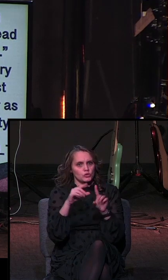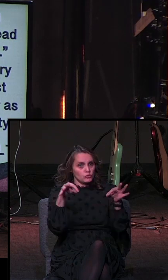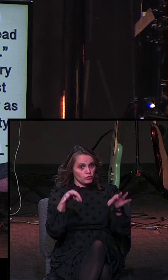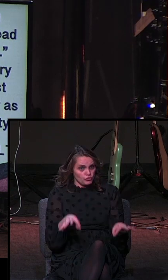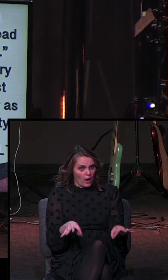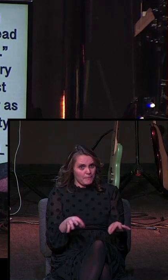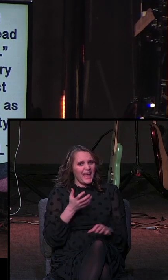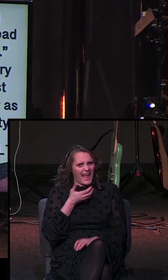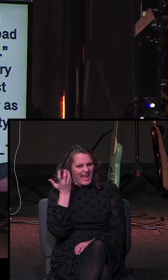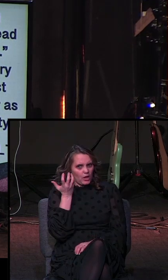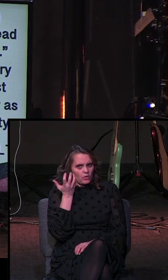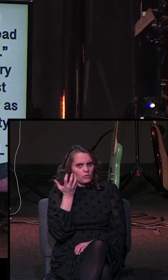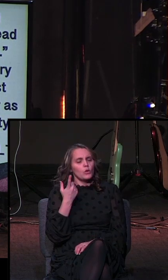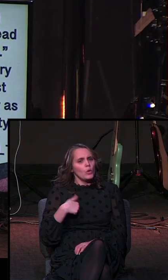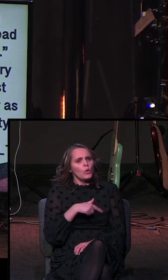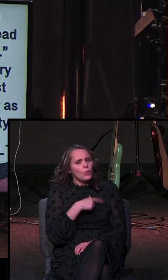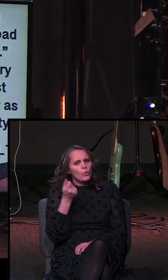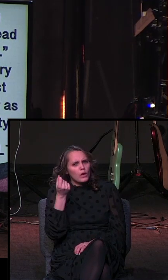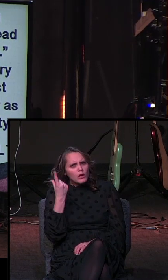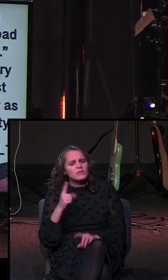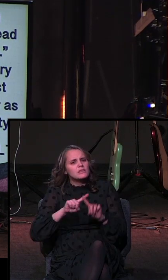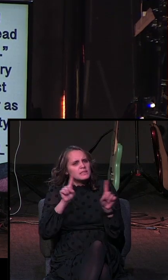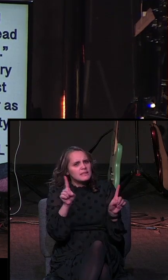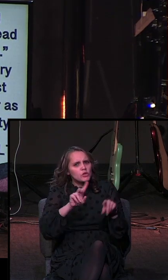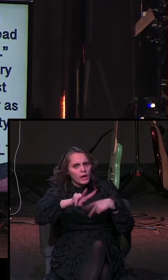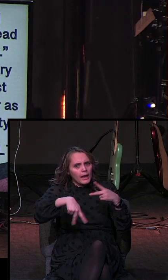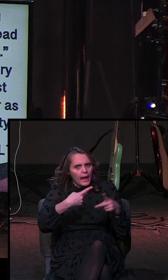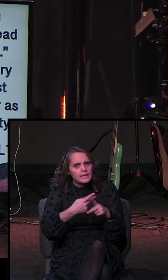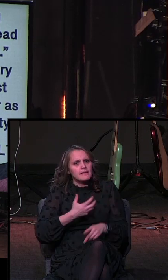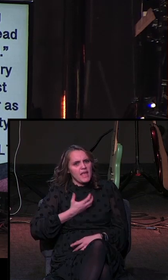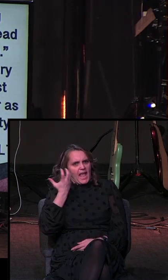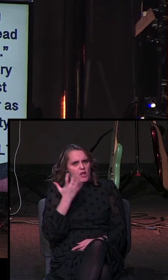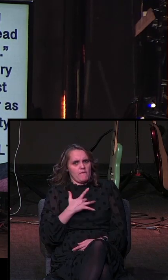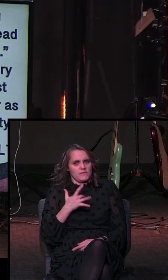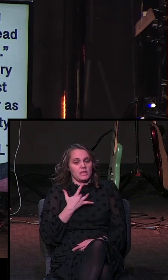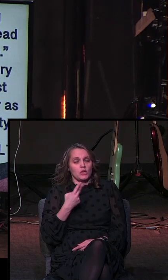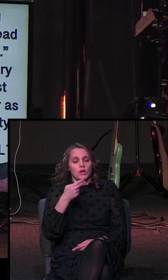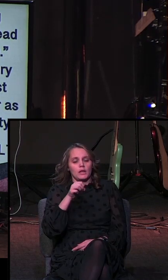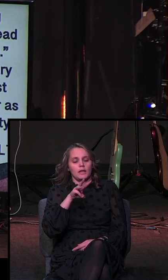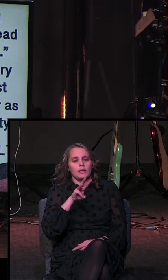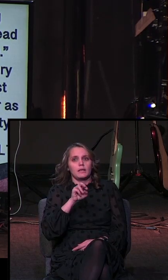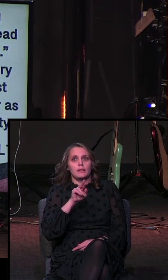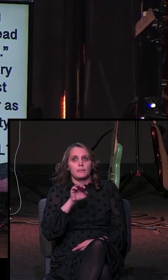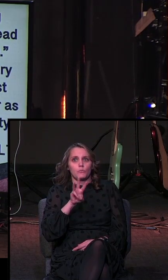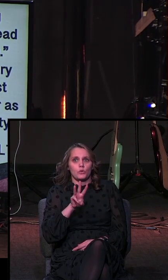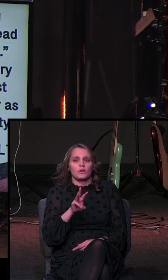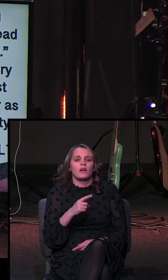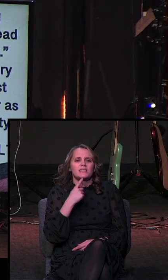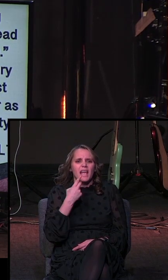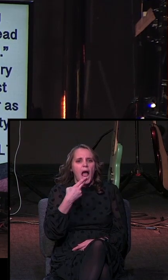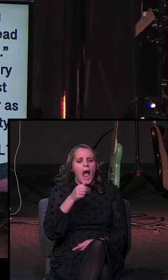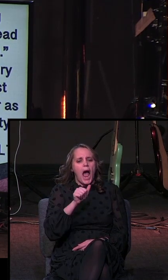right? There are different kinds of anger, of being angry. The Hebrew word that's used here is the word chara. Let me hear you say